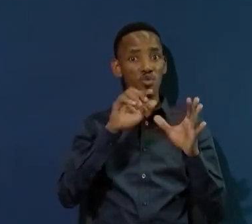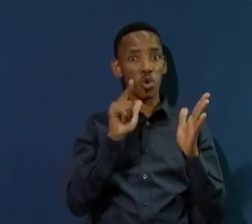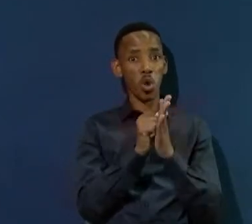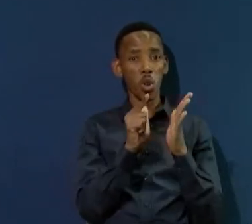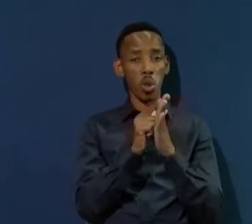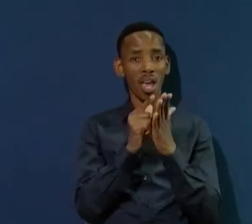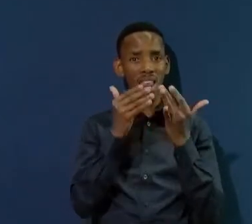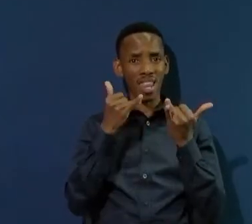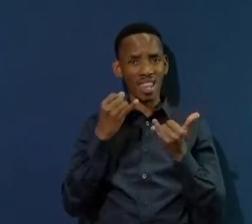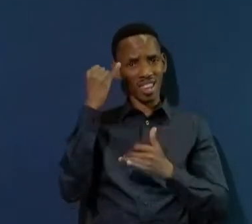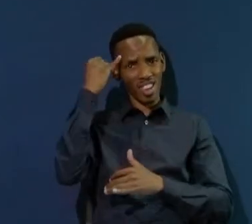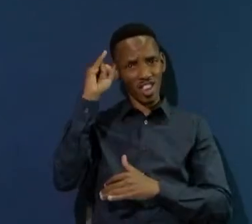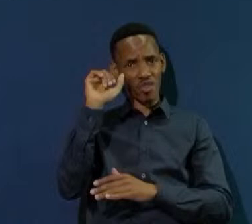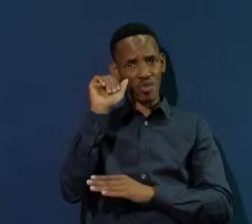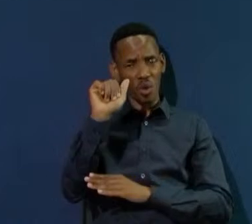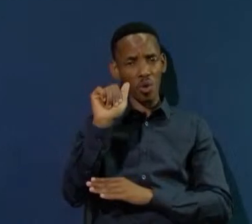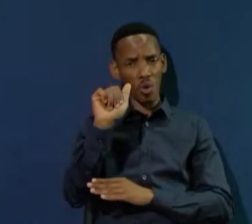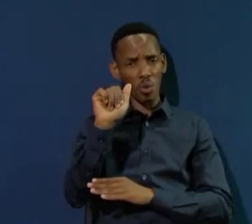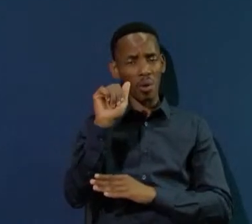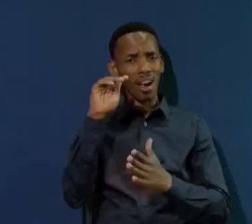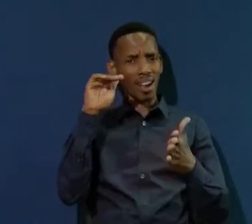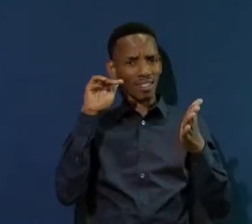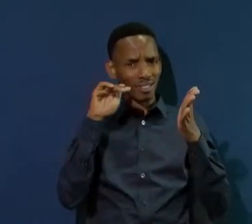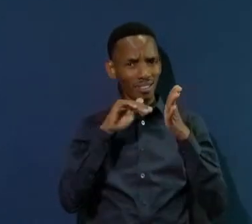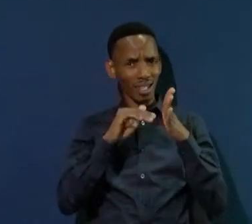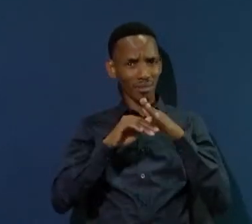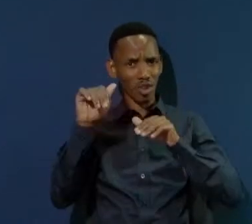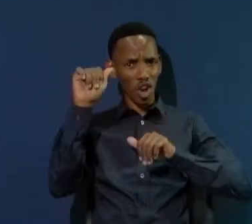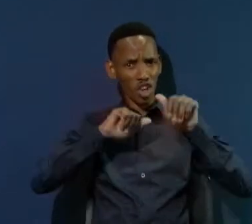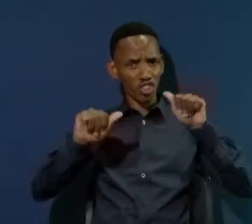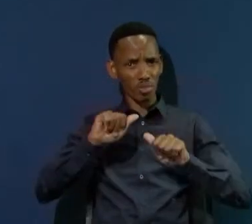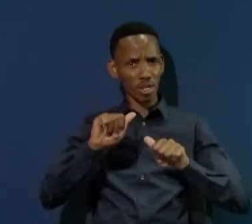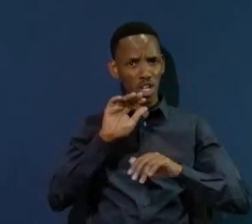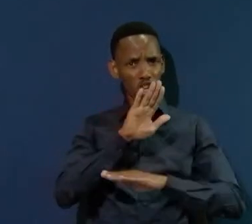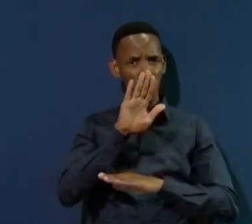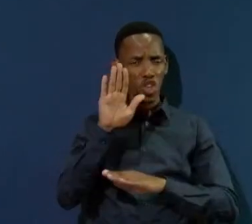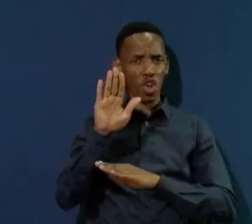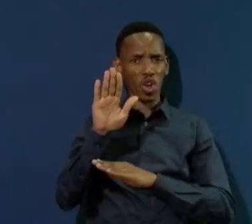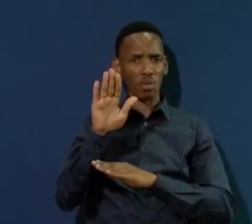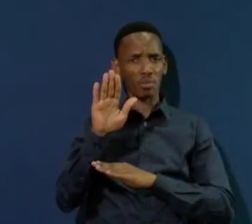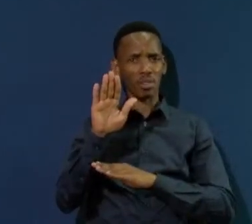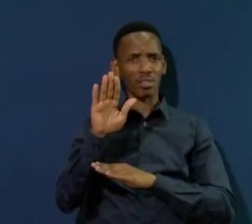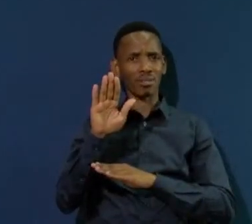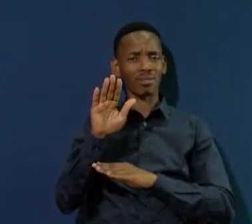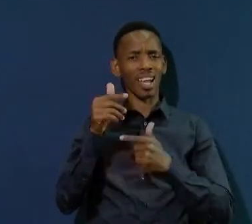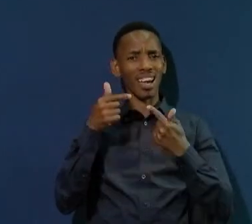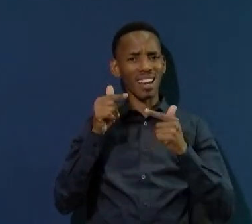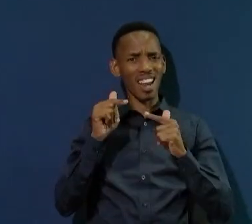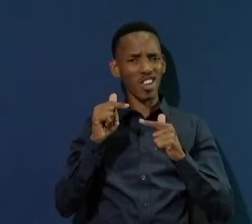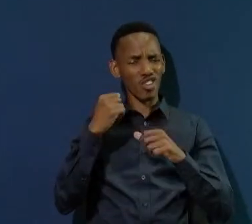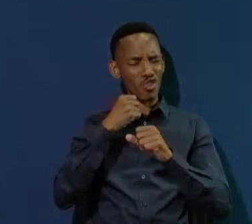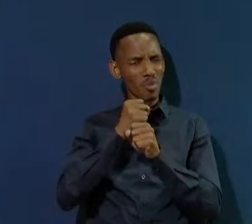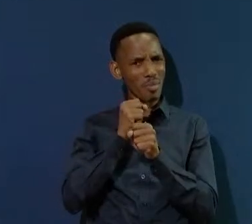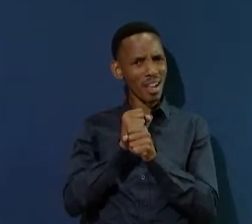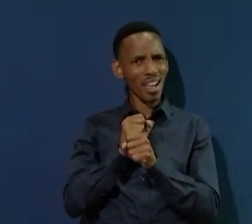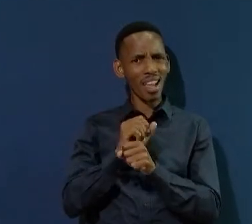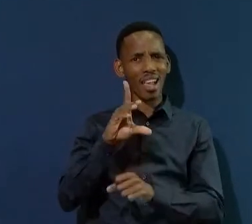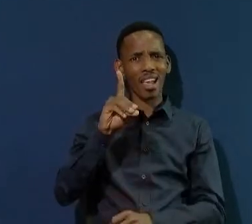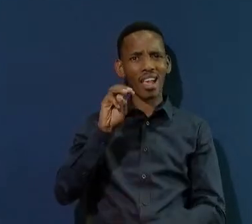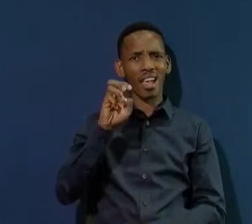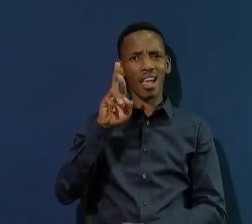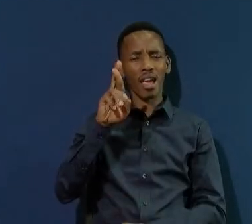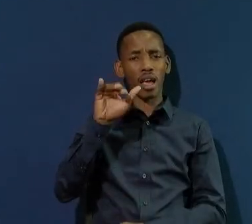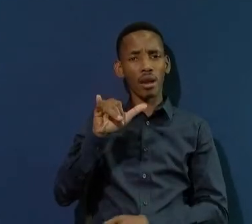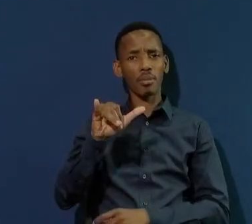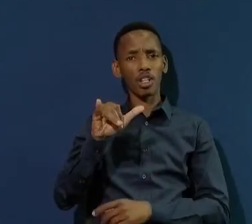own assessment, are they enlarging or enhancing the democratic process? Kana